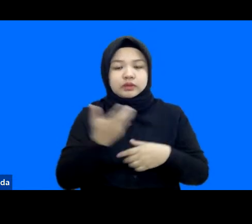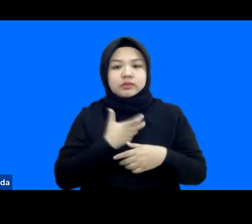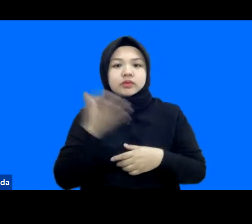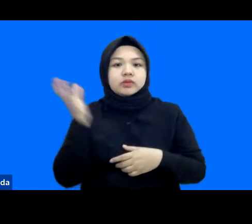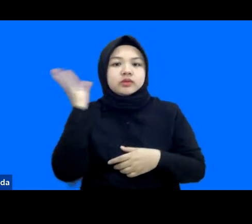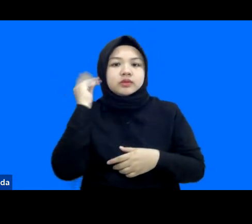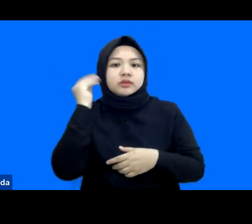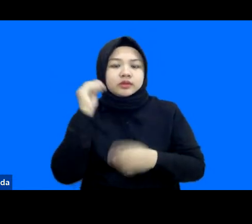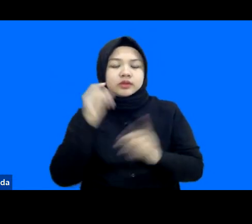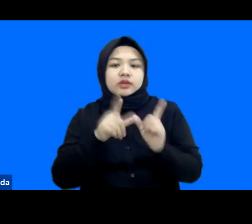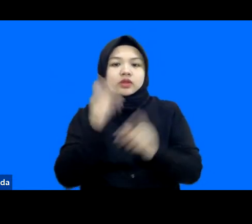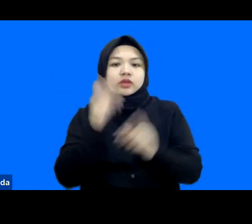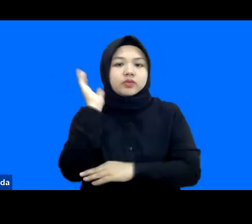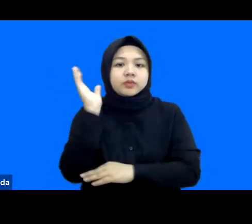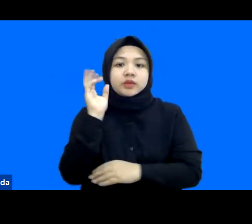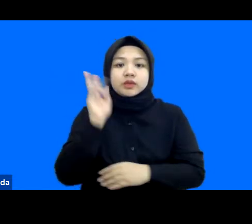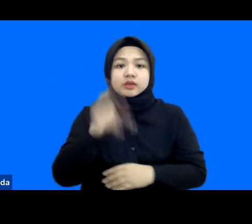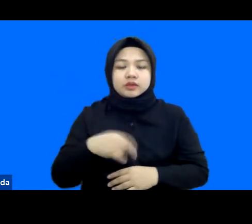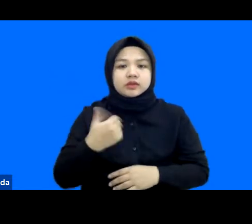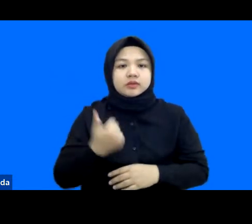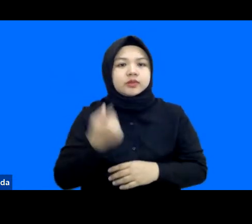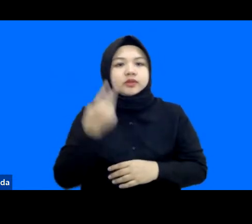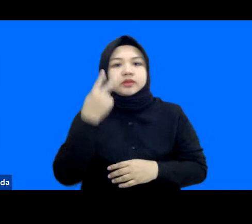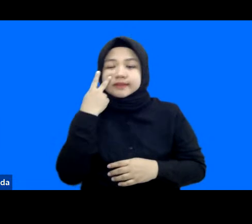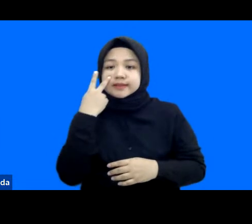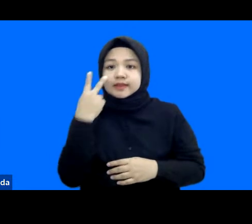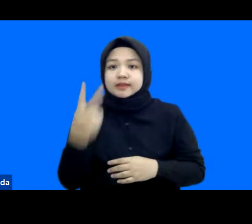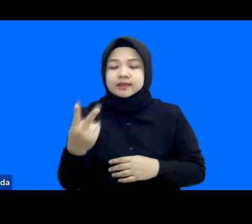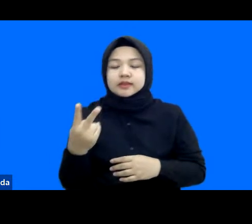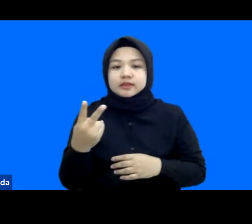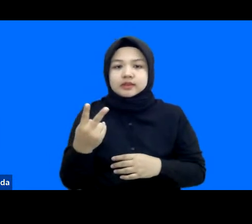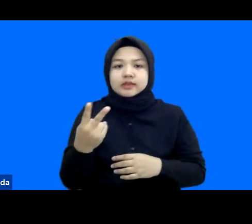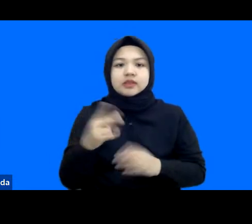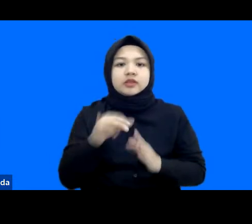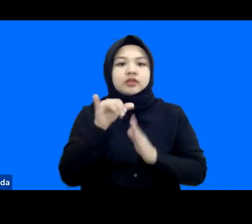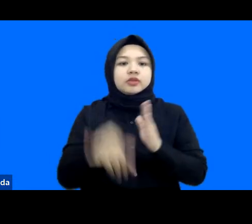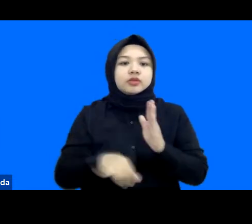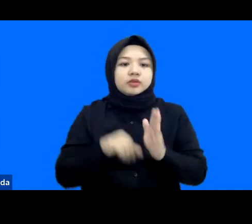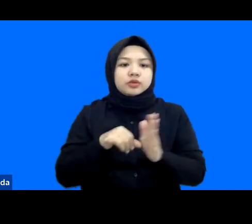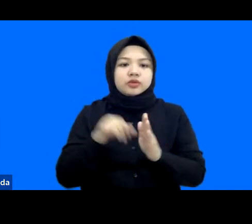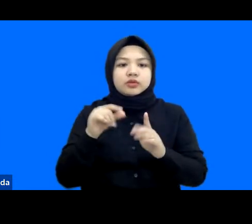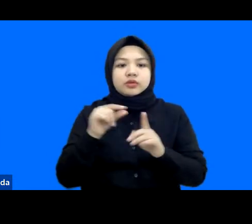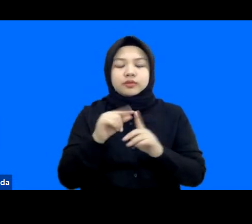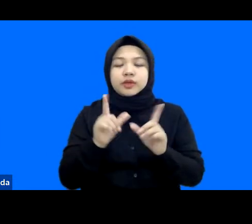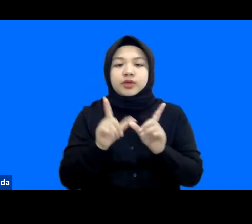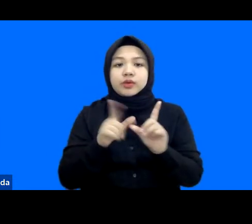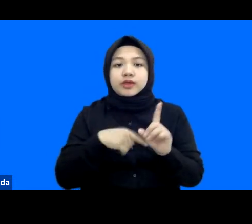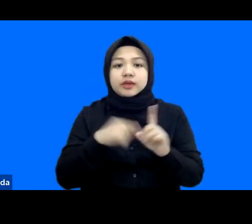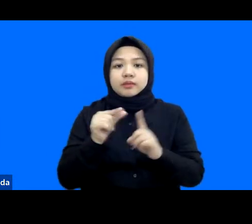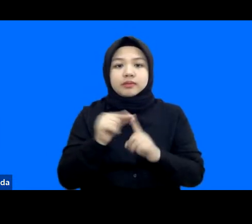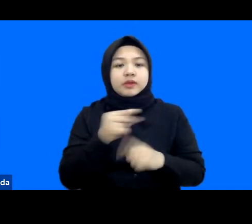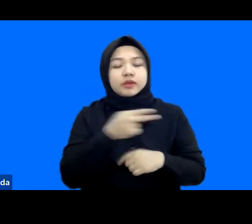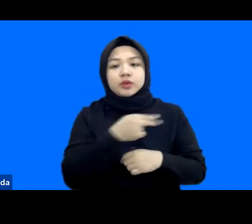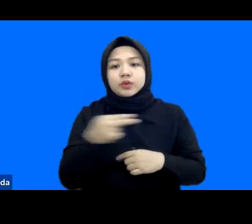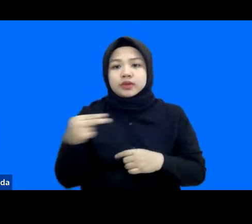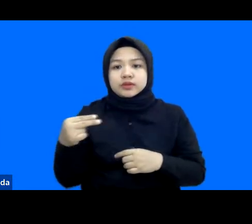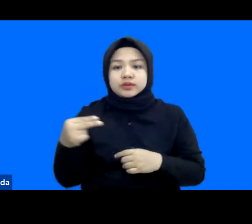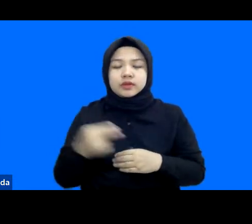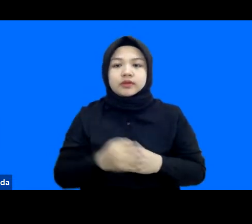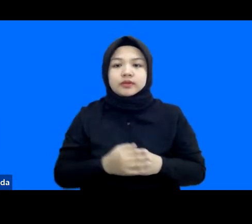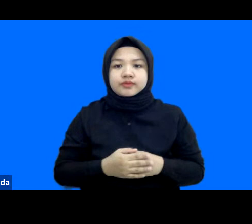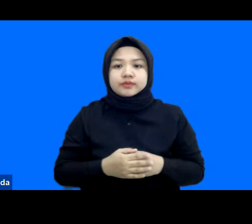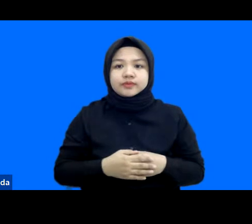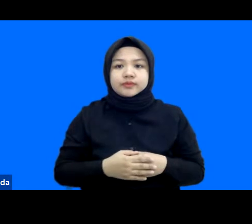our YouTube at PWYP Indonesia. Okay, I will continue that we're going to talk about enabling gender equity and